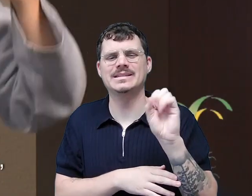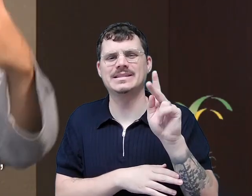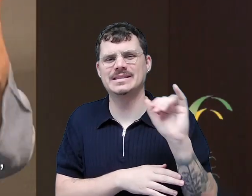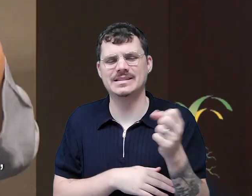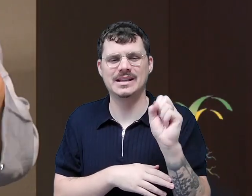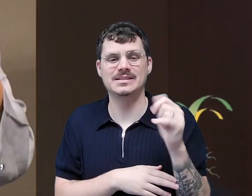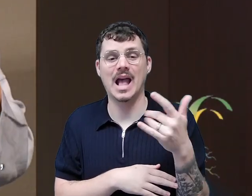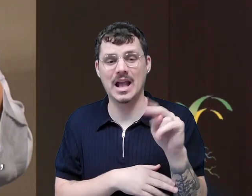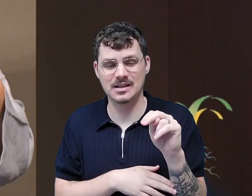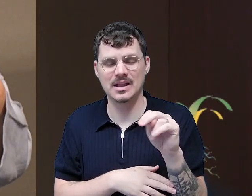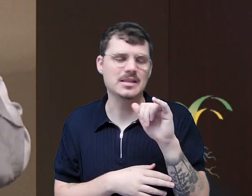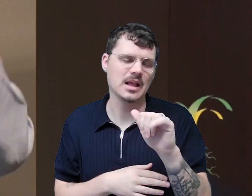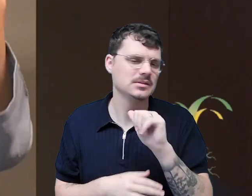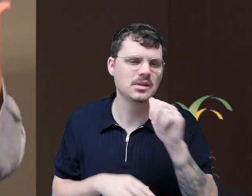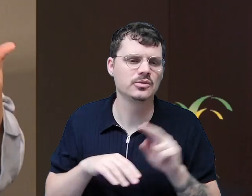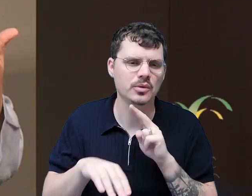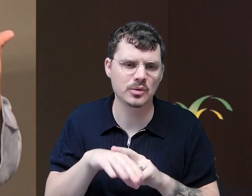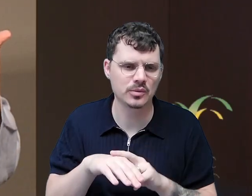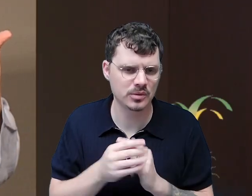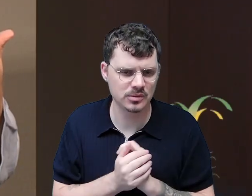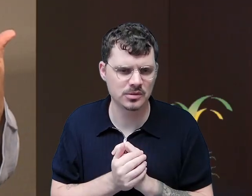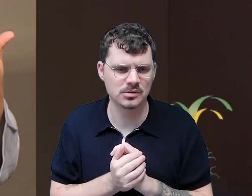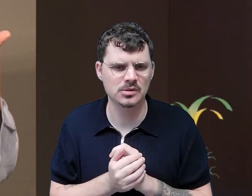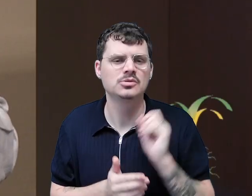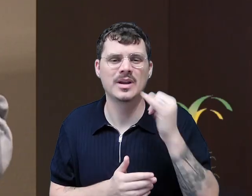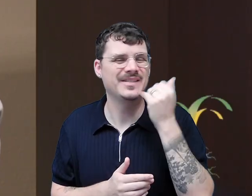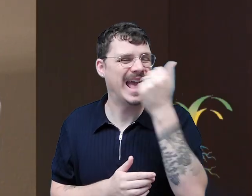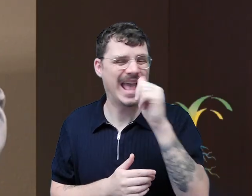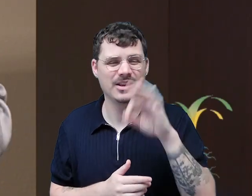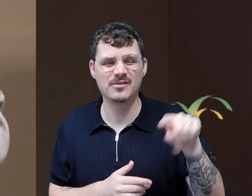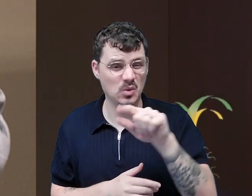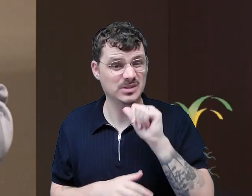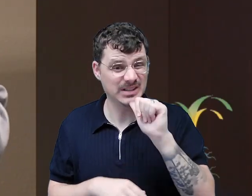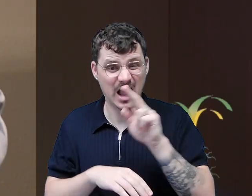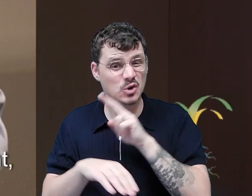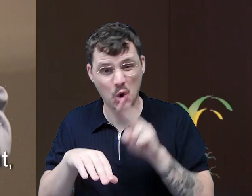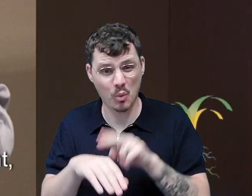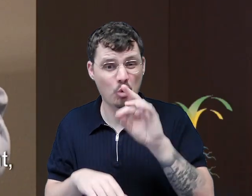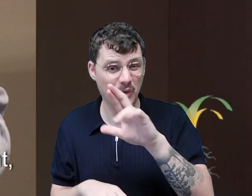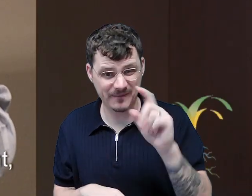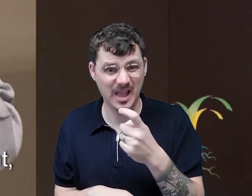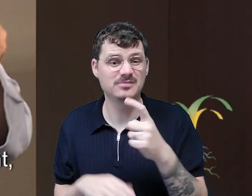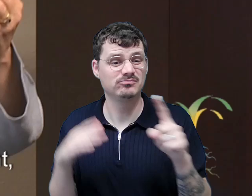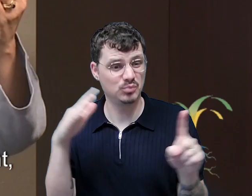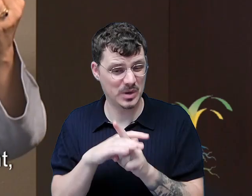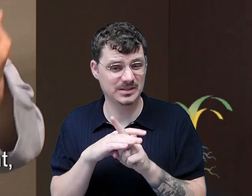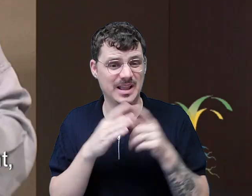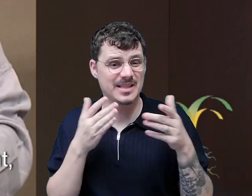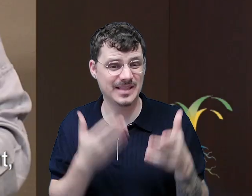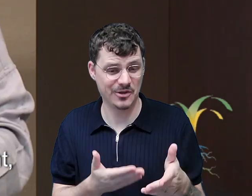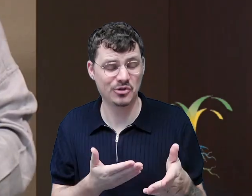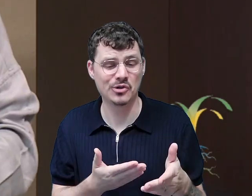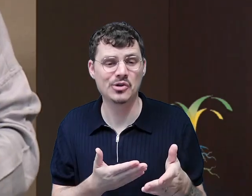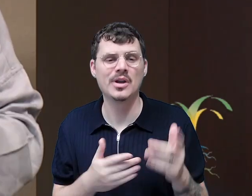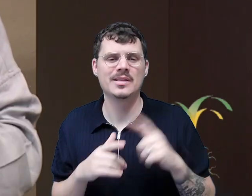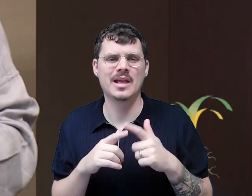called Babinski's sign, and that is abnormal. So if any of those abnormal reflexes are